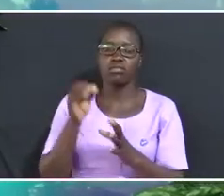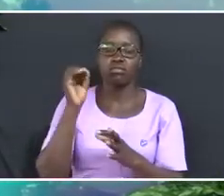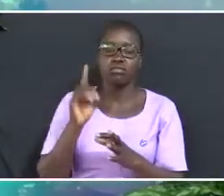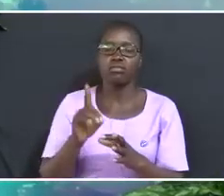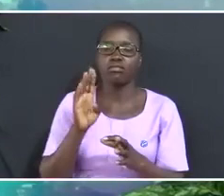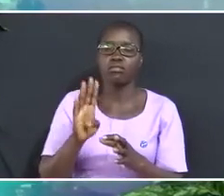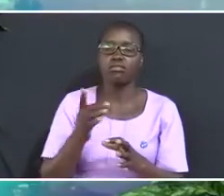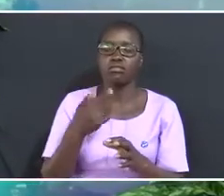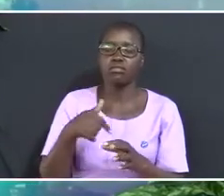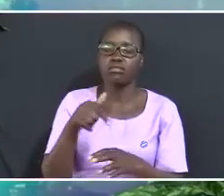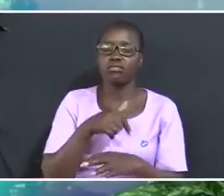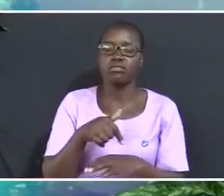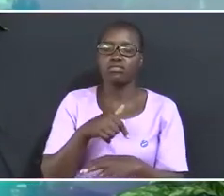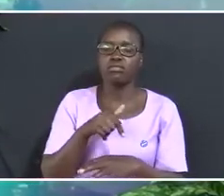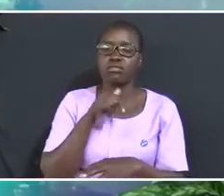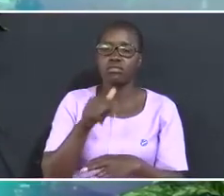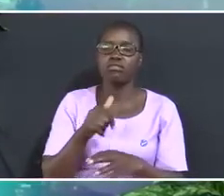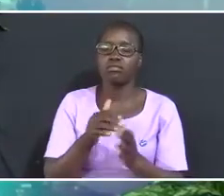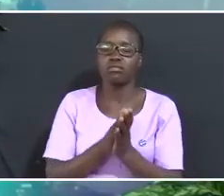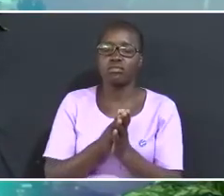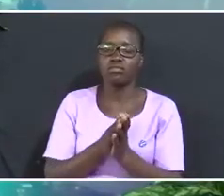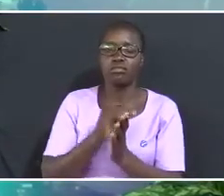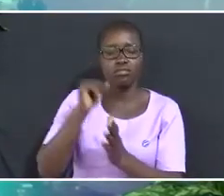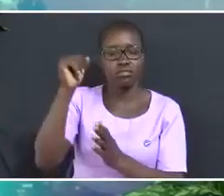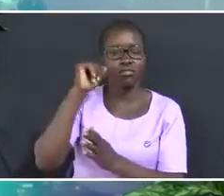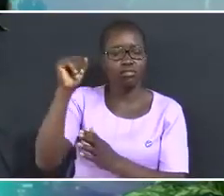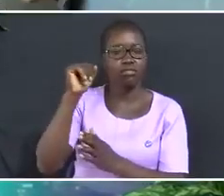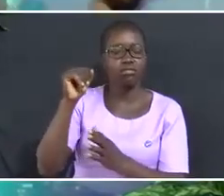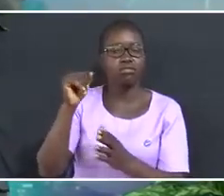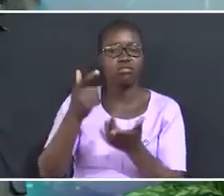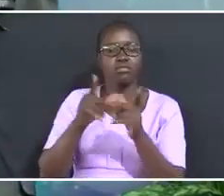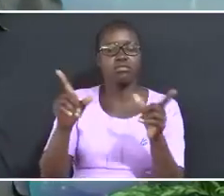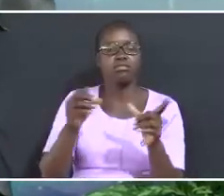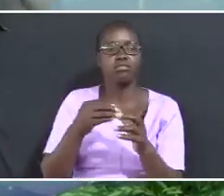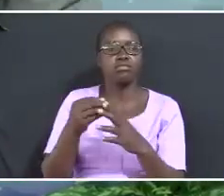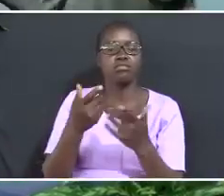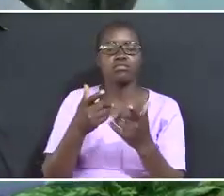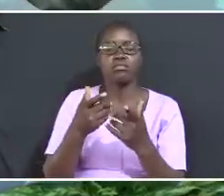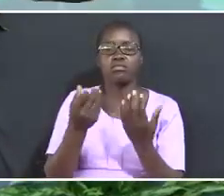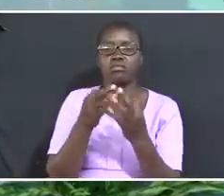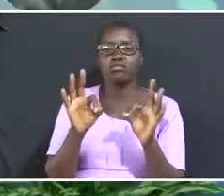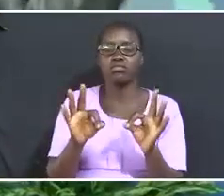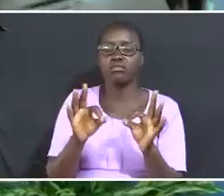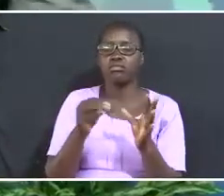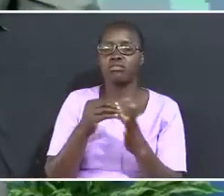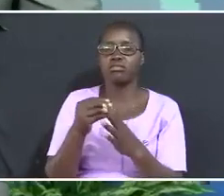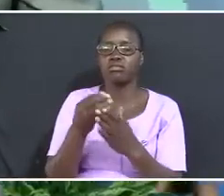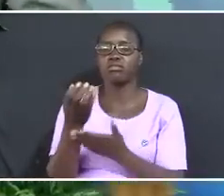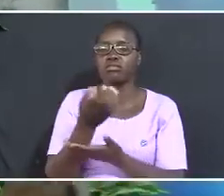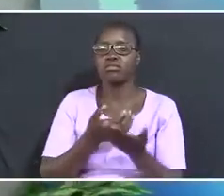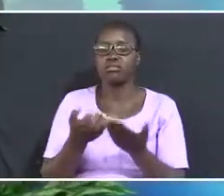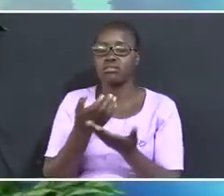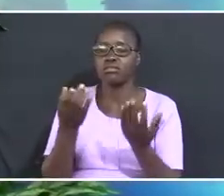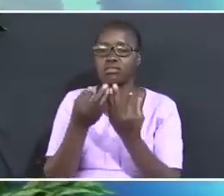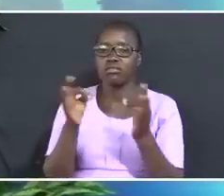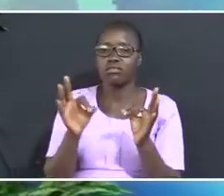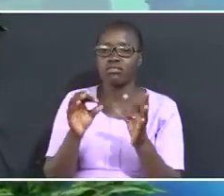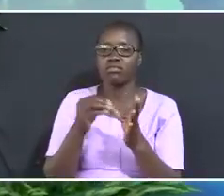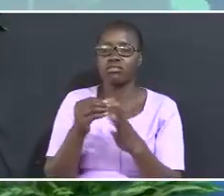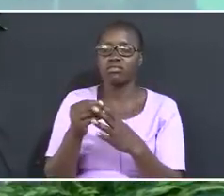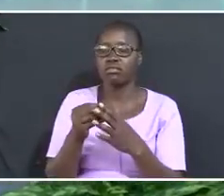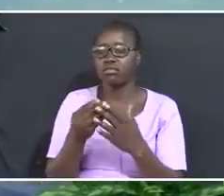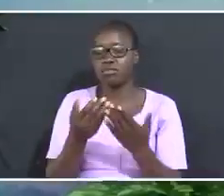limit ourselves not to political liberty or freedom, not to economic freedom, not to